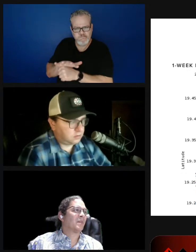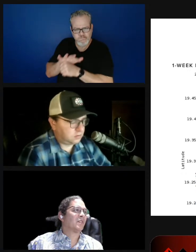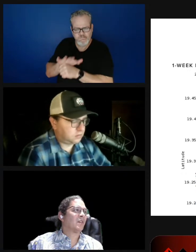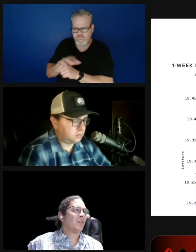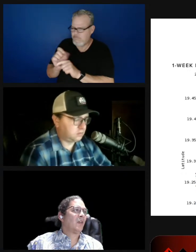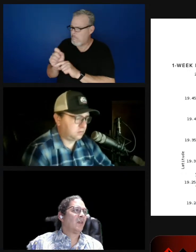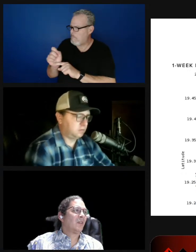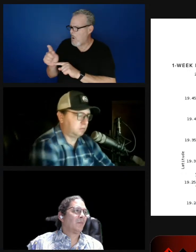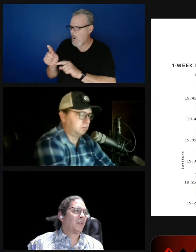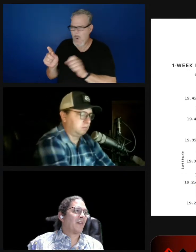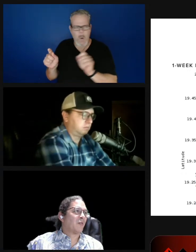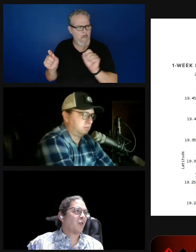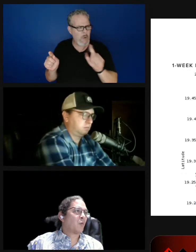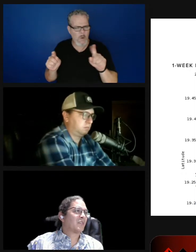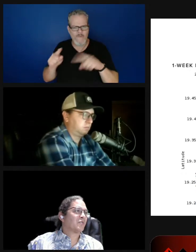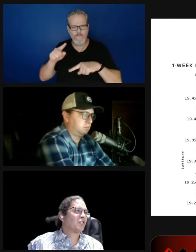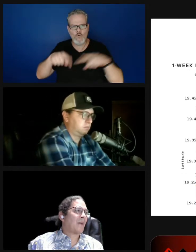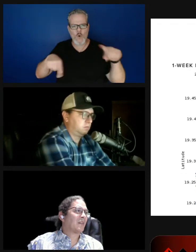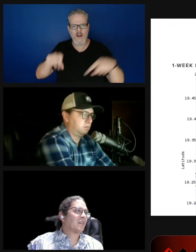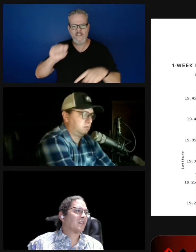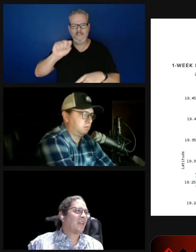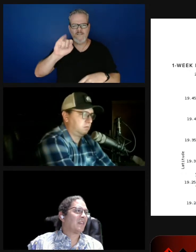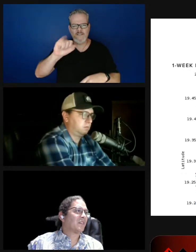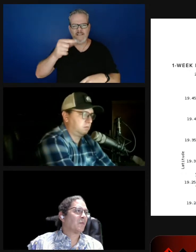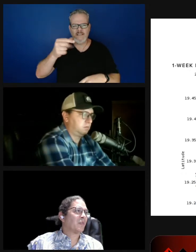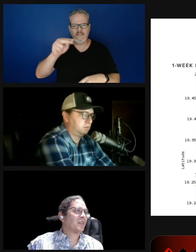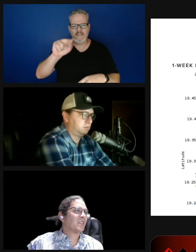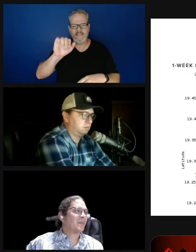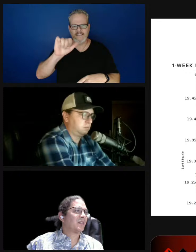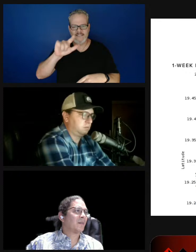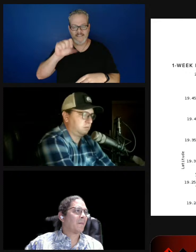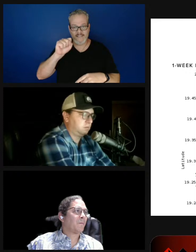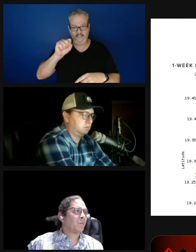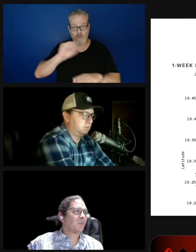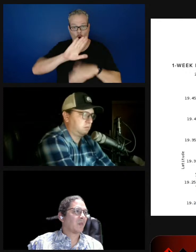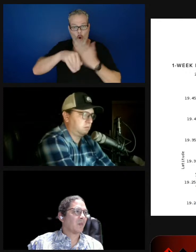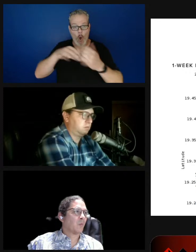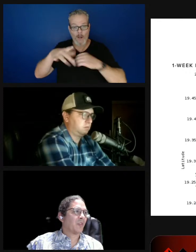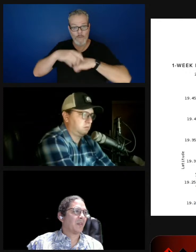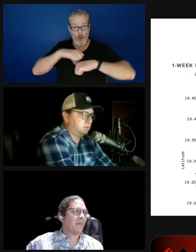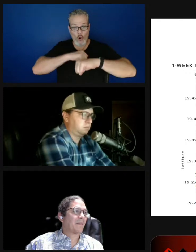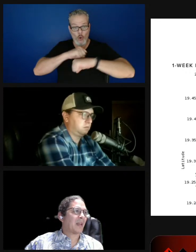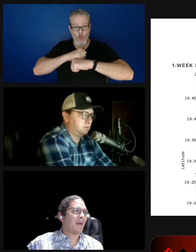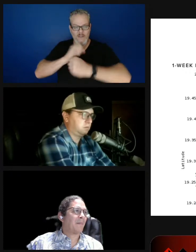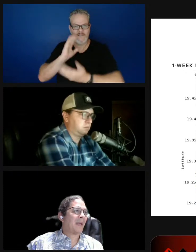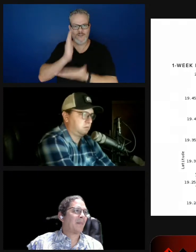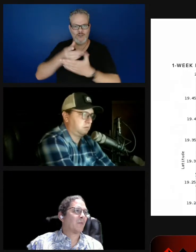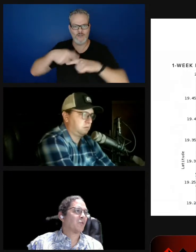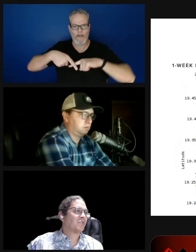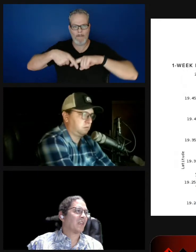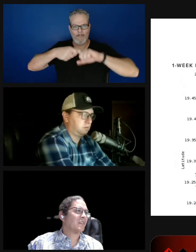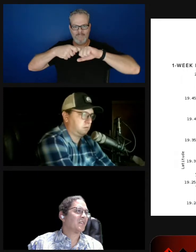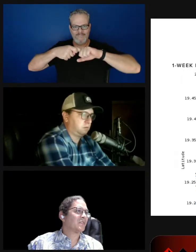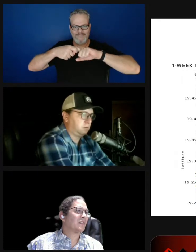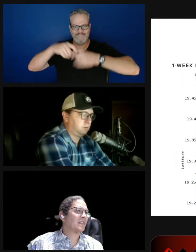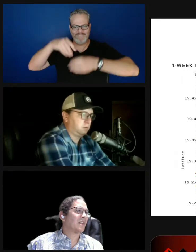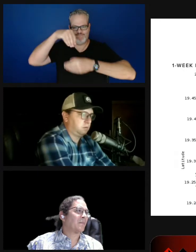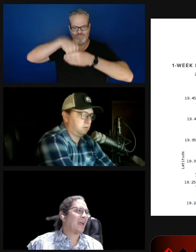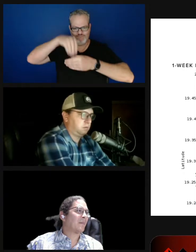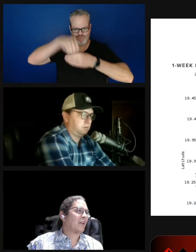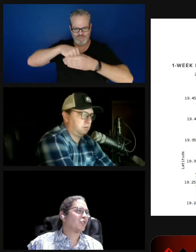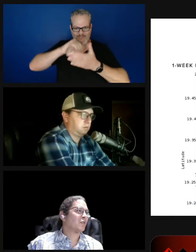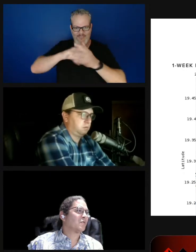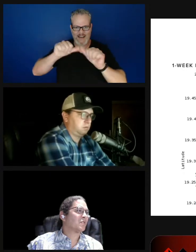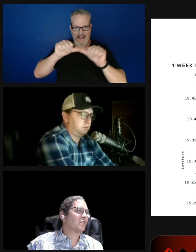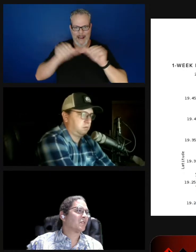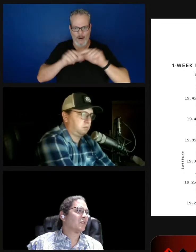out from the summit. But the fact that earthquakes are stopped and contained within the summit, within the magmatic pipeline, which goes like this, right? That's how the